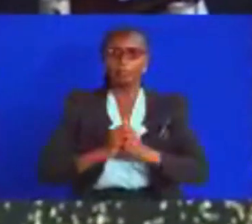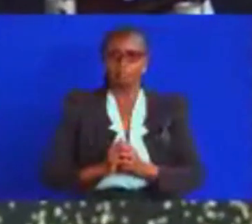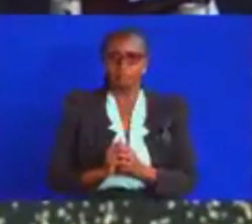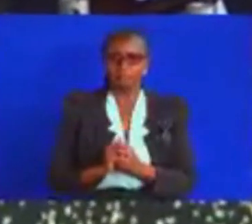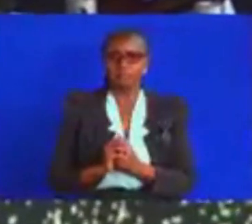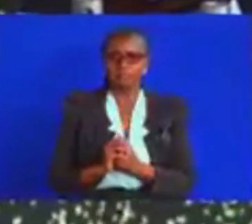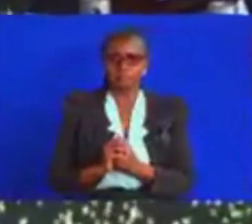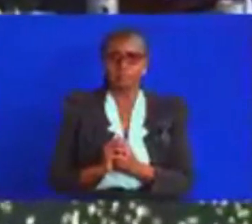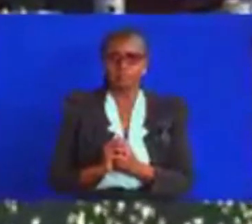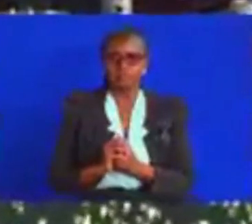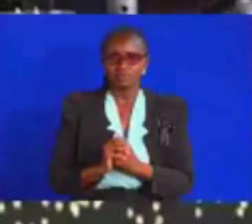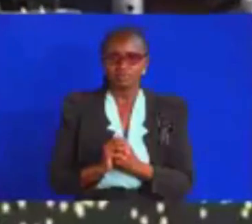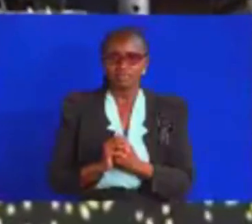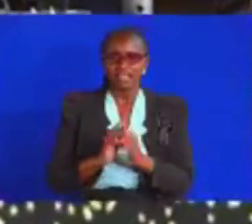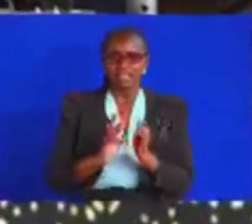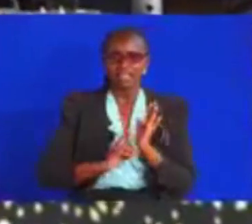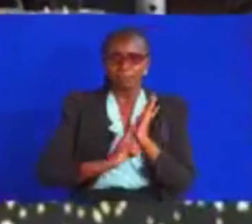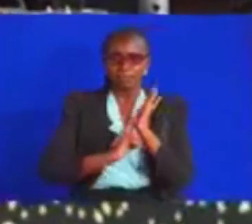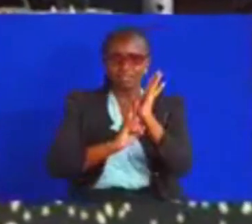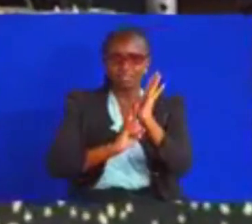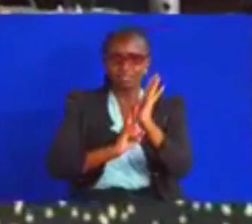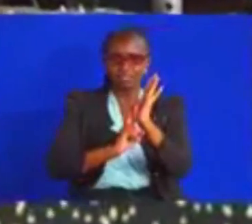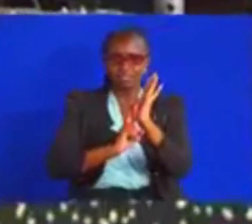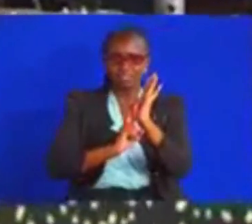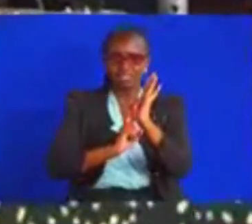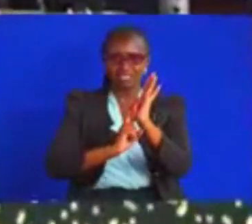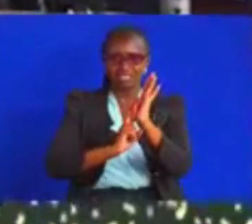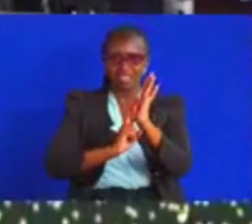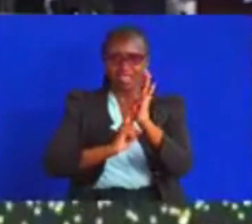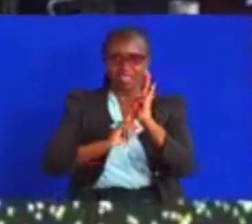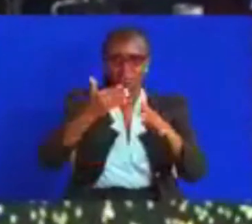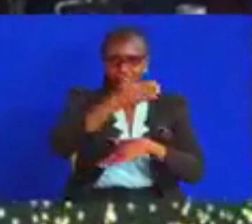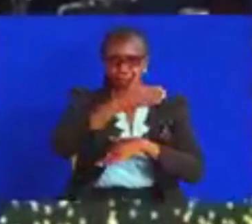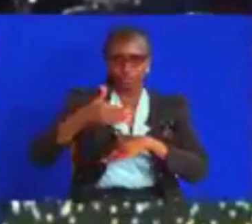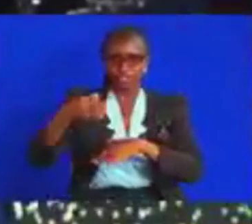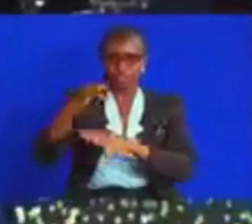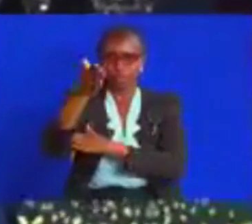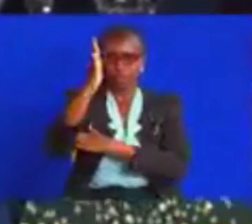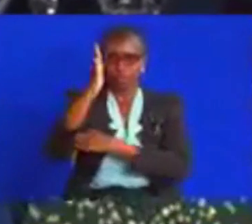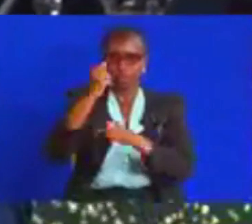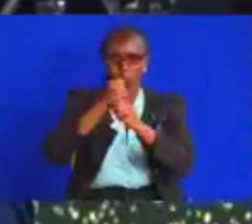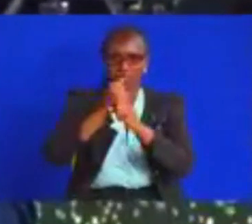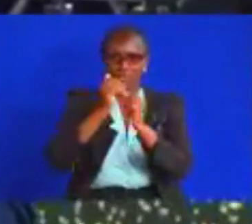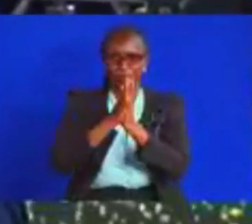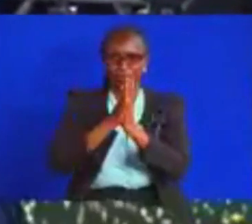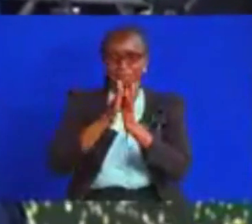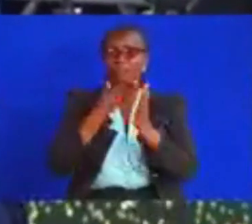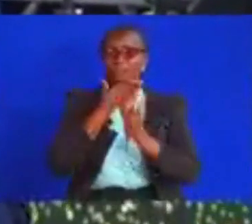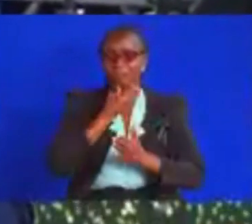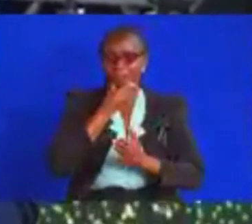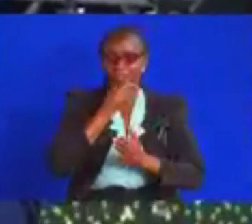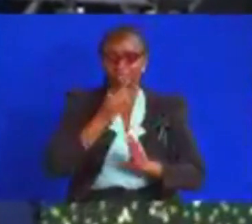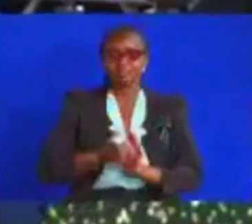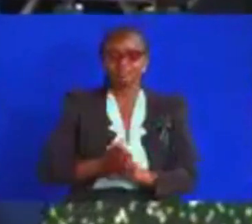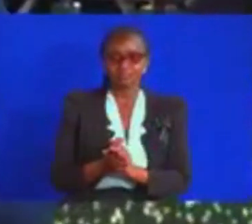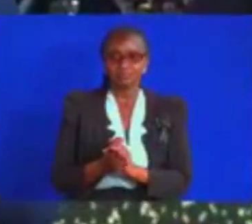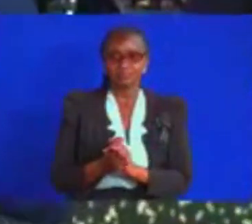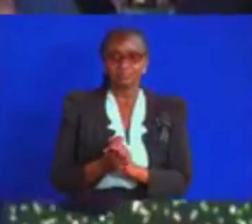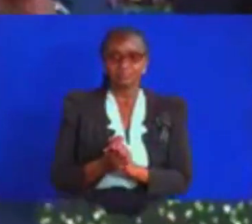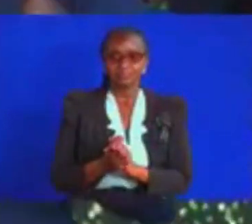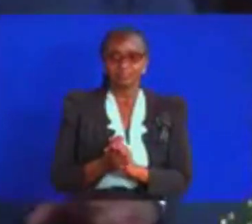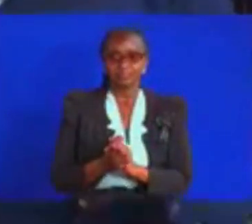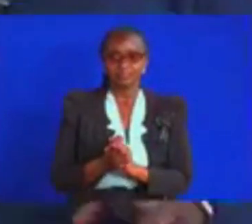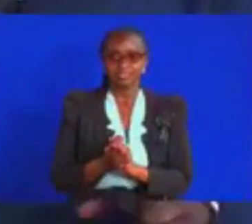the Bible represents the boundary of God's dealings with men. I want you to look up, please.